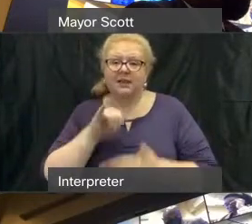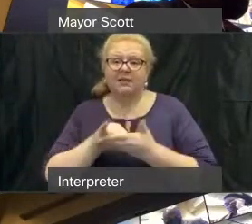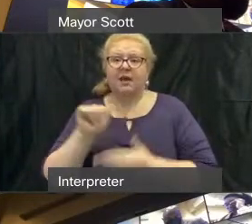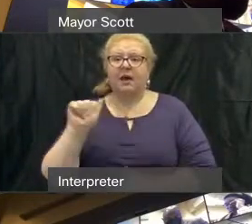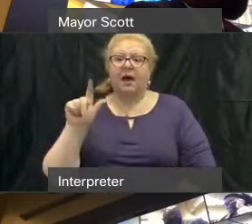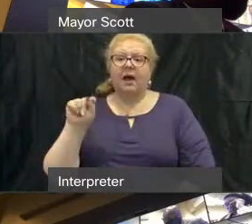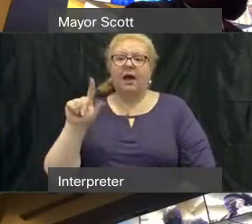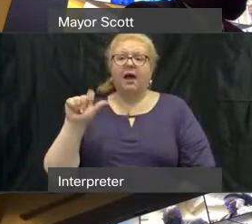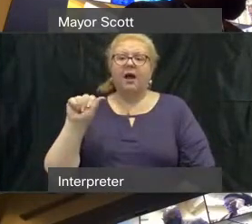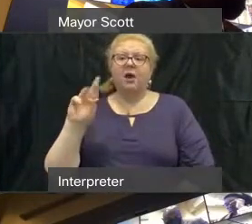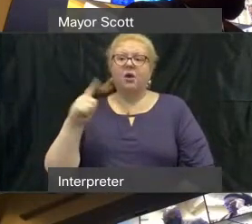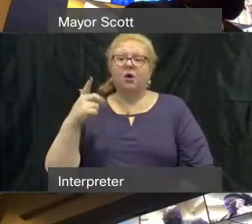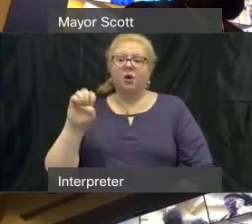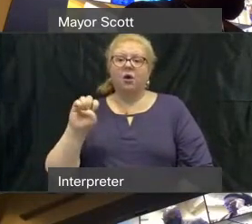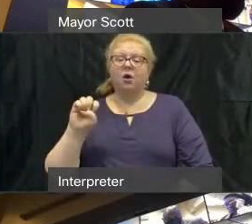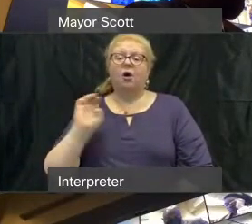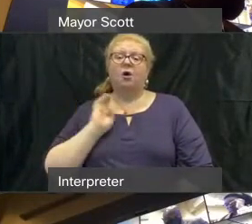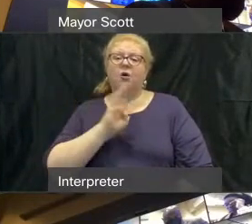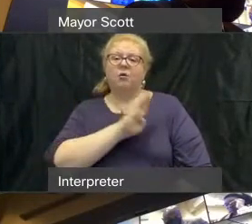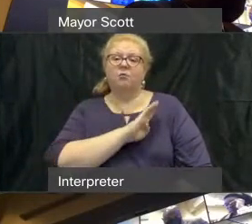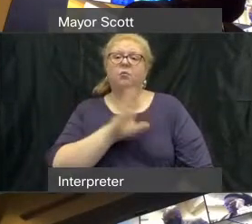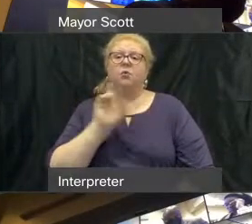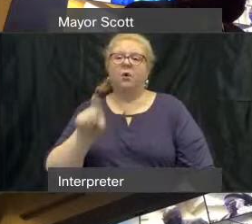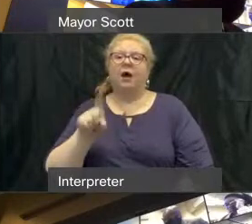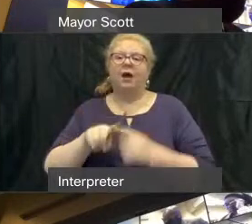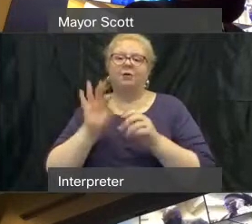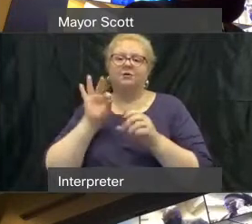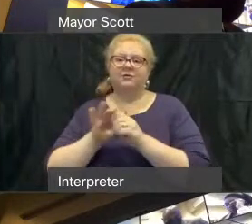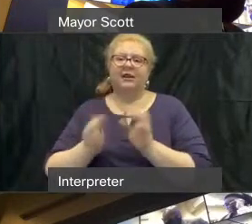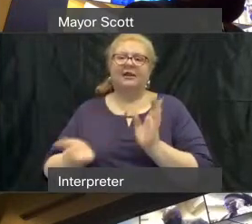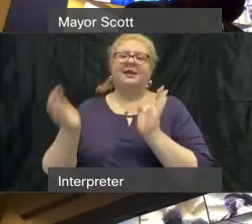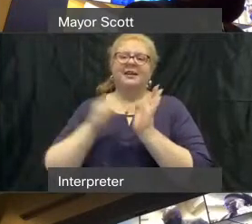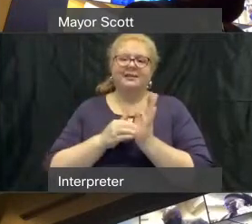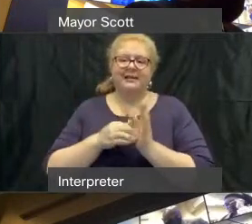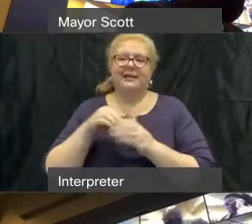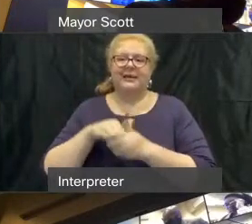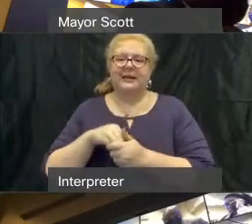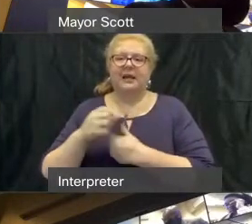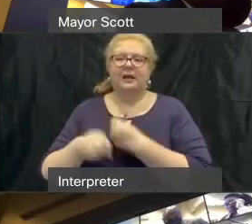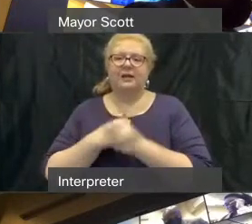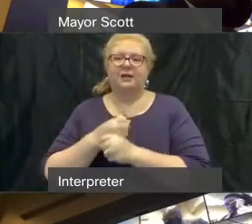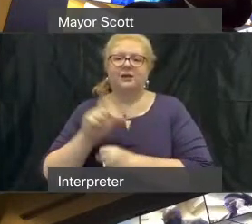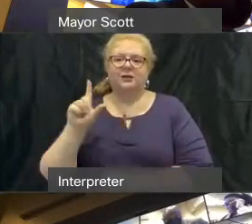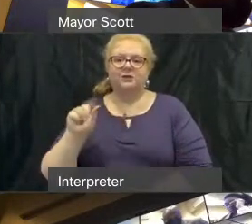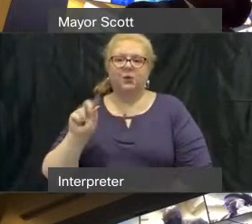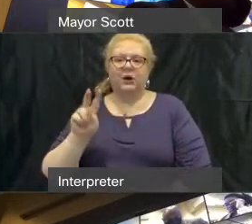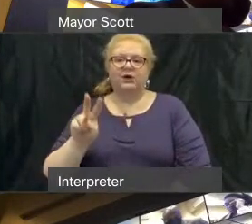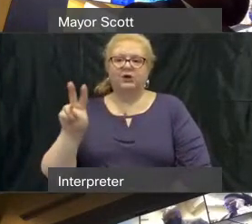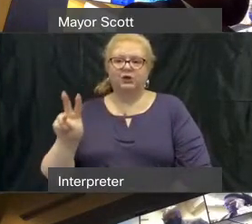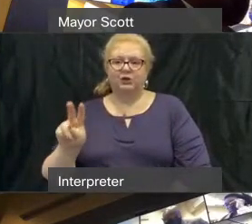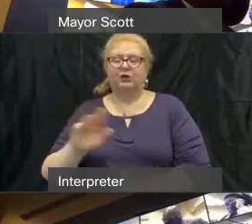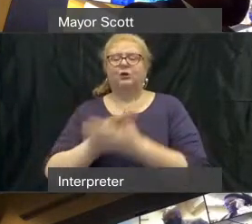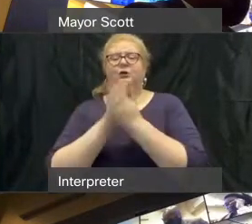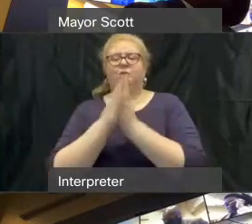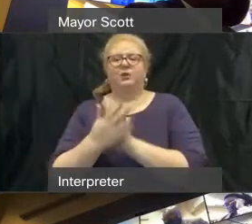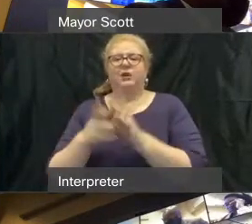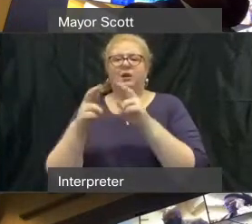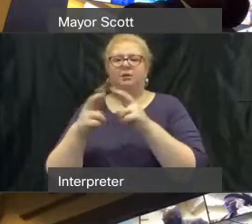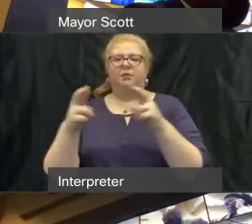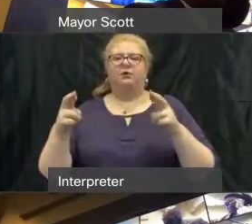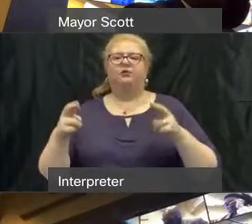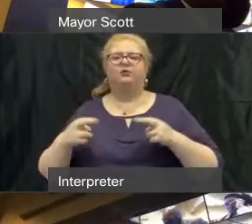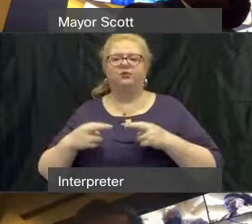at-large boards of directors would have to stand for election again in 2022 to become a regional